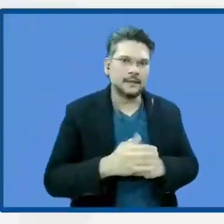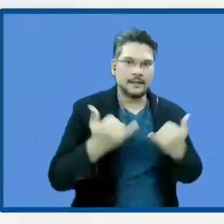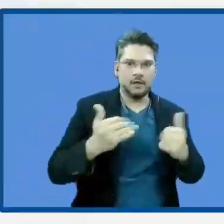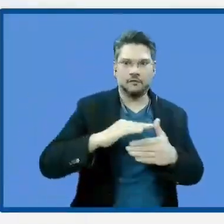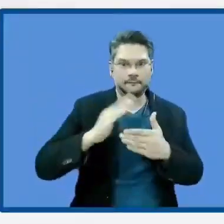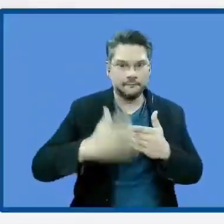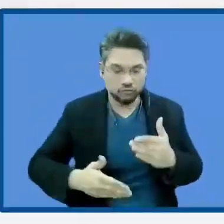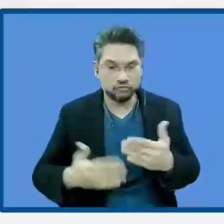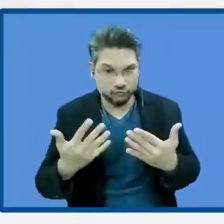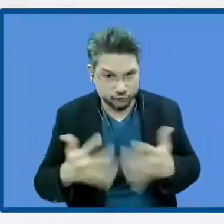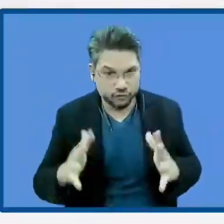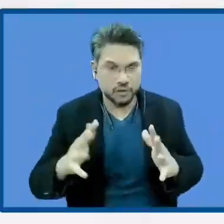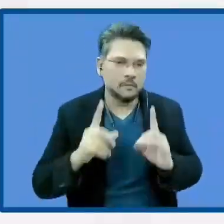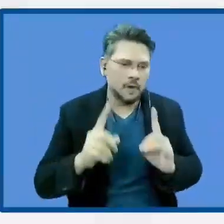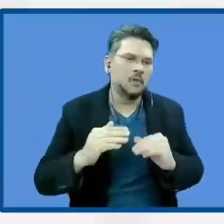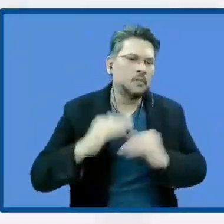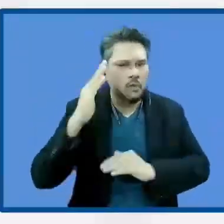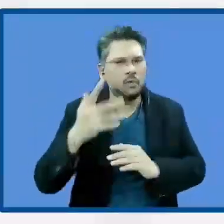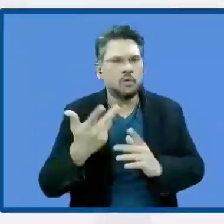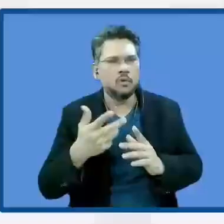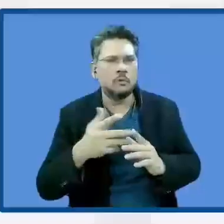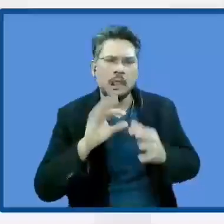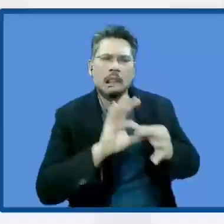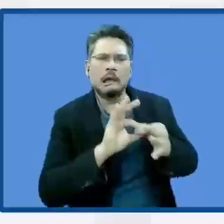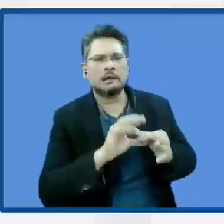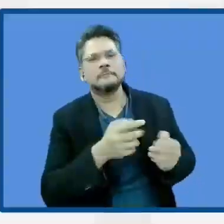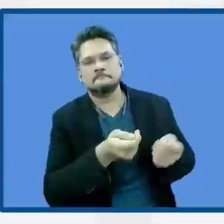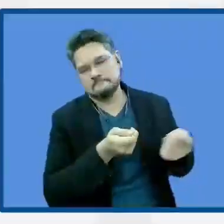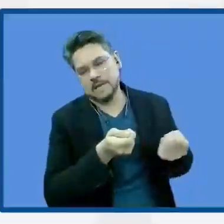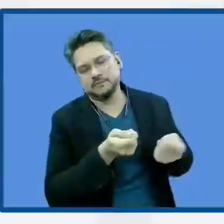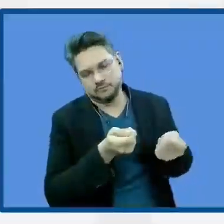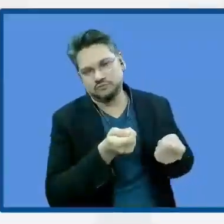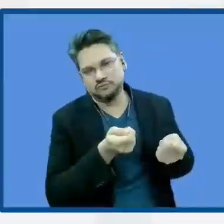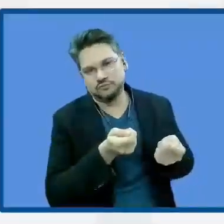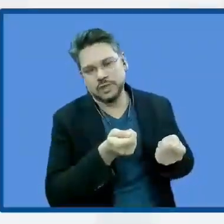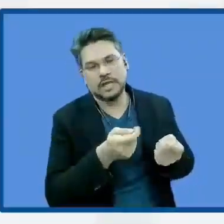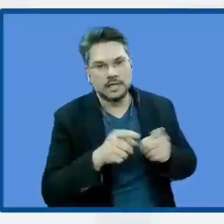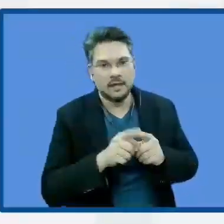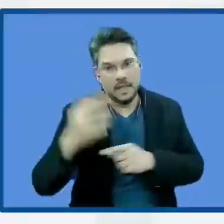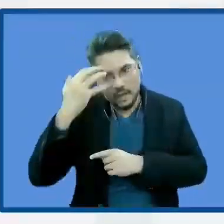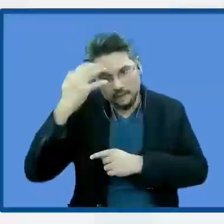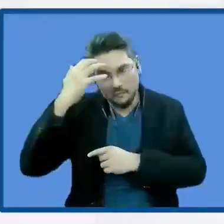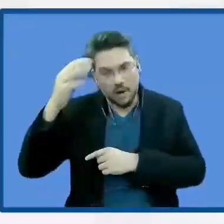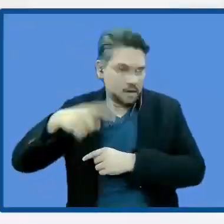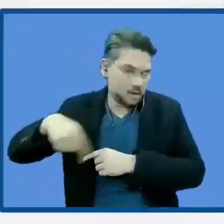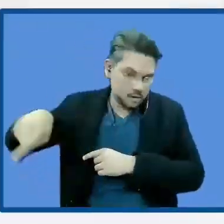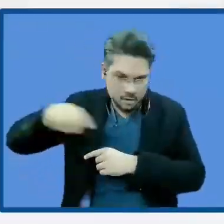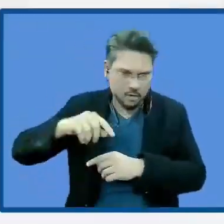with management and it has to do with the dimensions of governance, is that